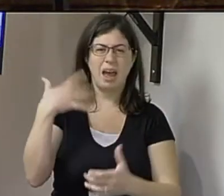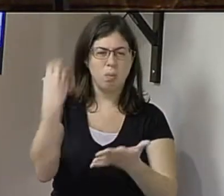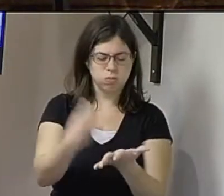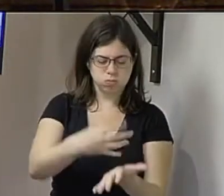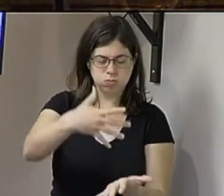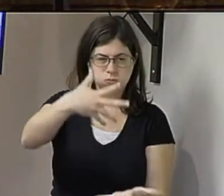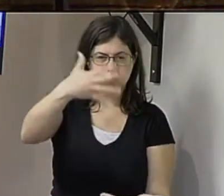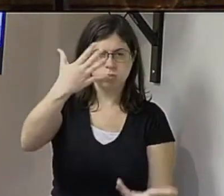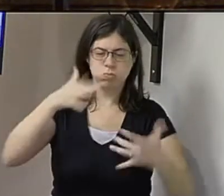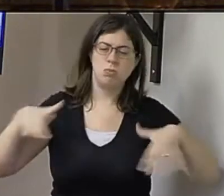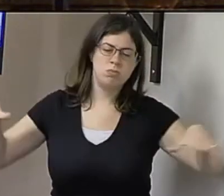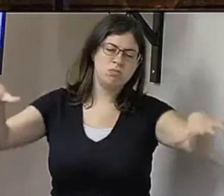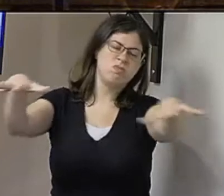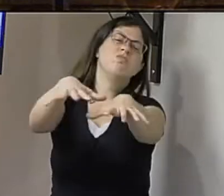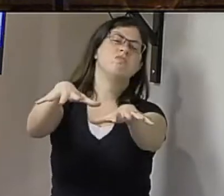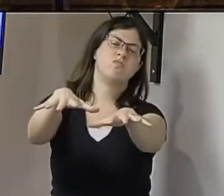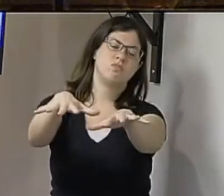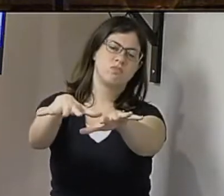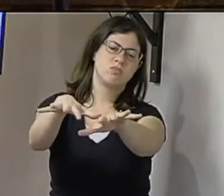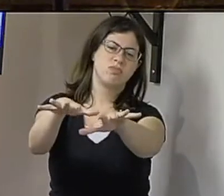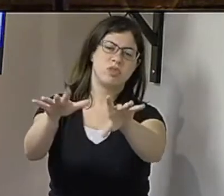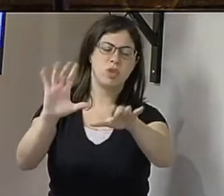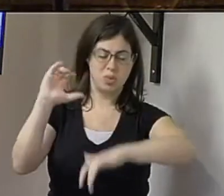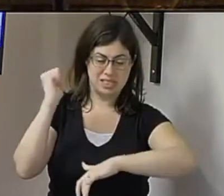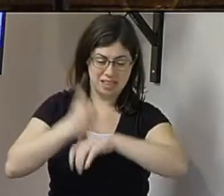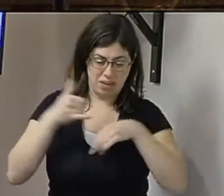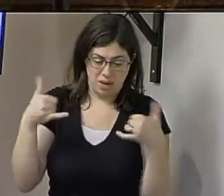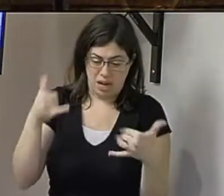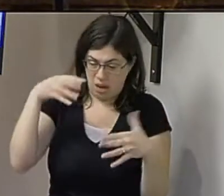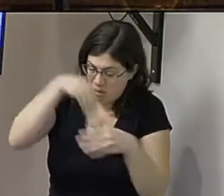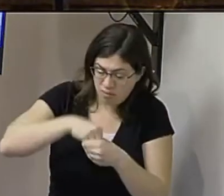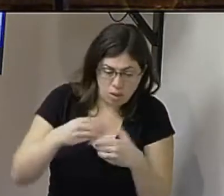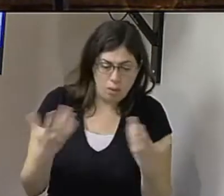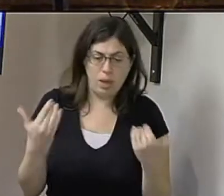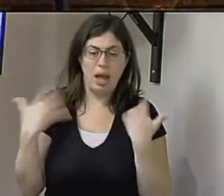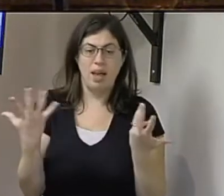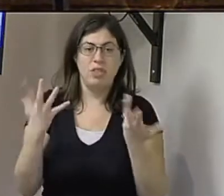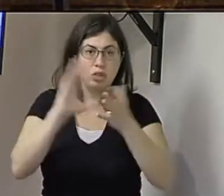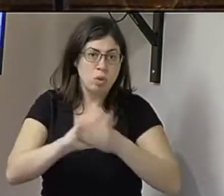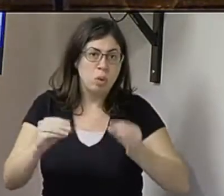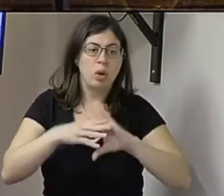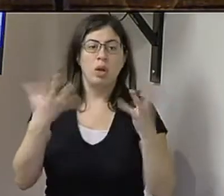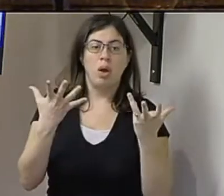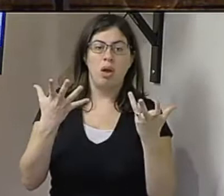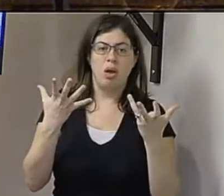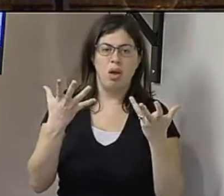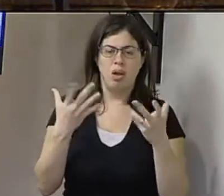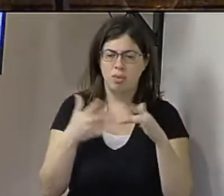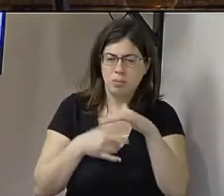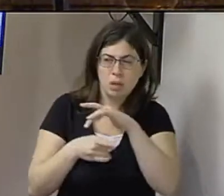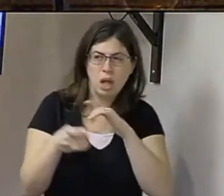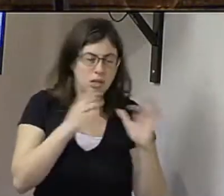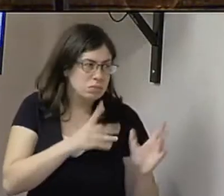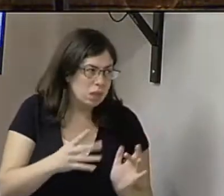wealthy empire. So we get set into this setting. We're going to have this tale, right, of treachery and plotting